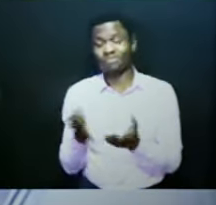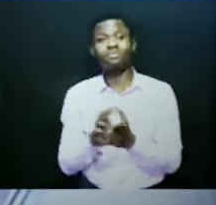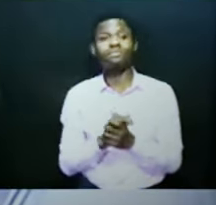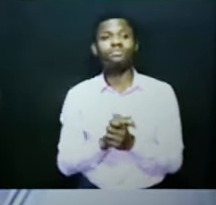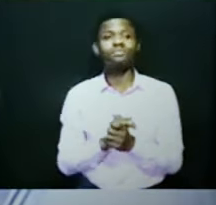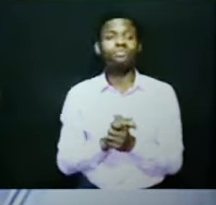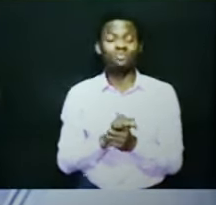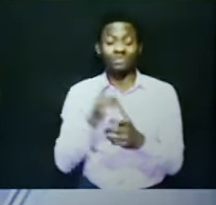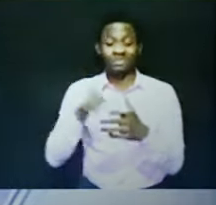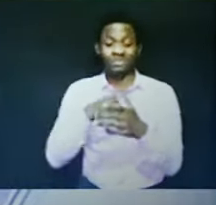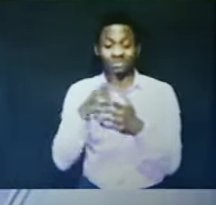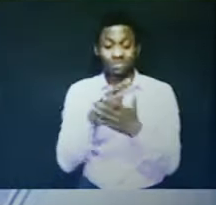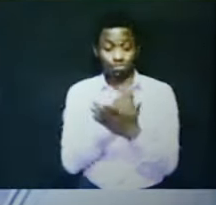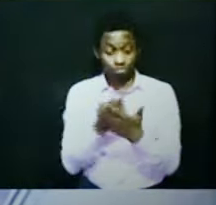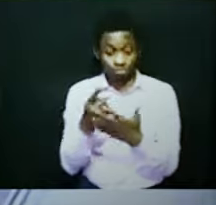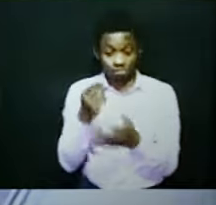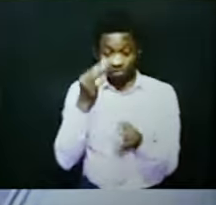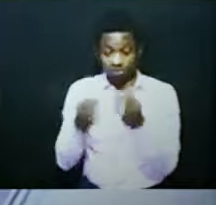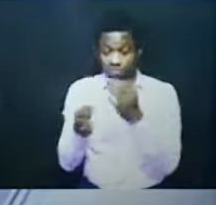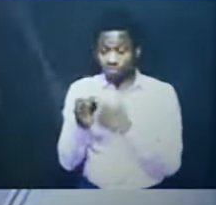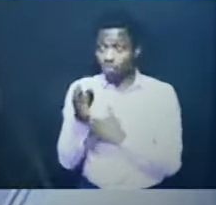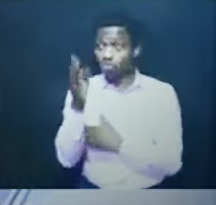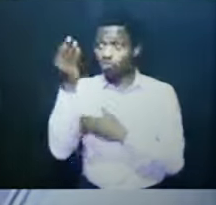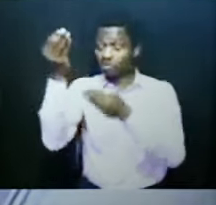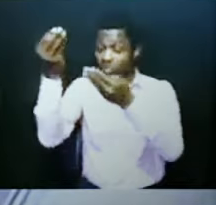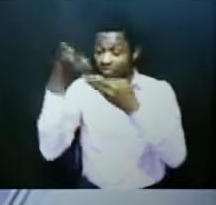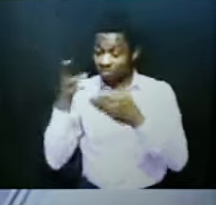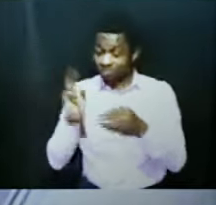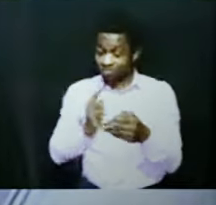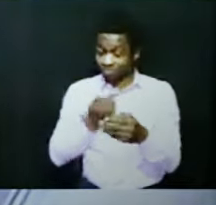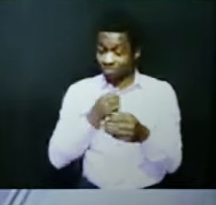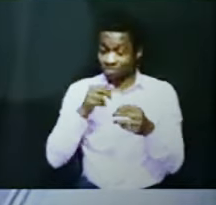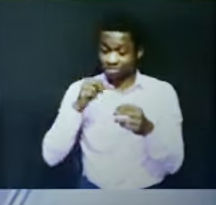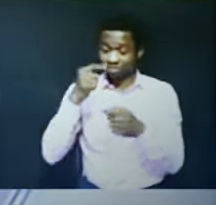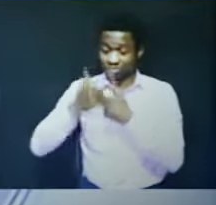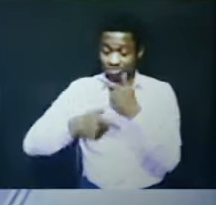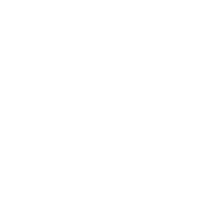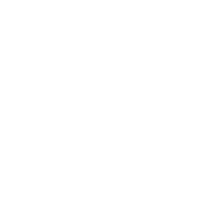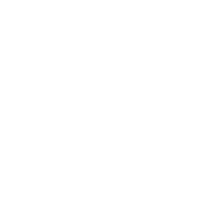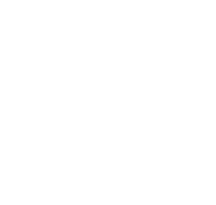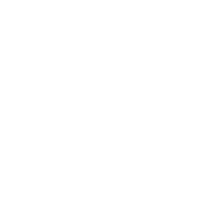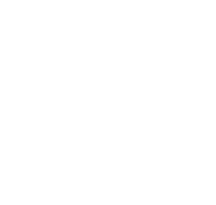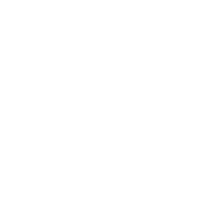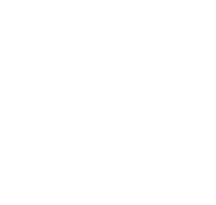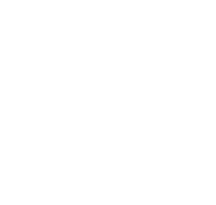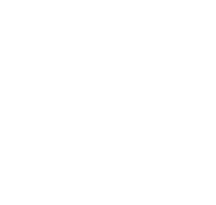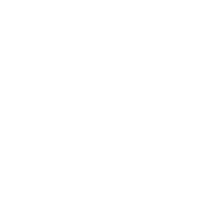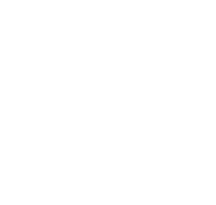next week, if God grants us the grace, I'll continue on repositioning your hands.